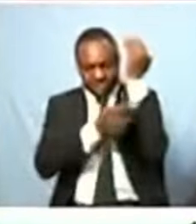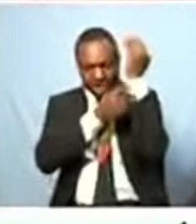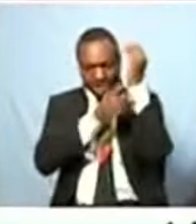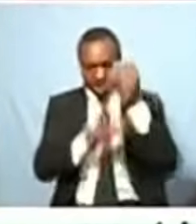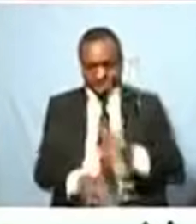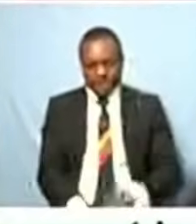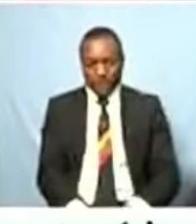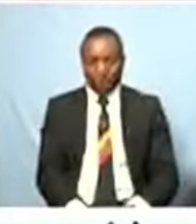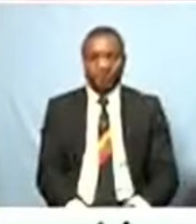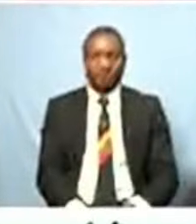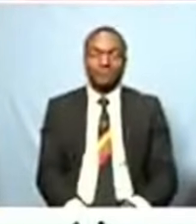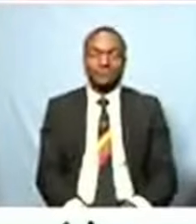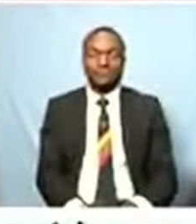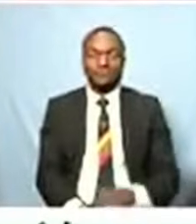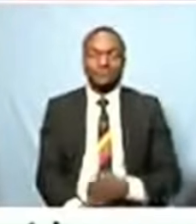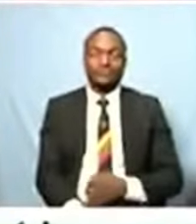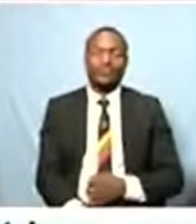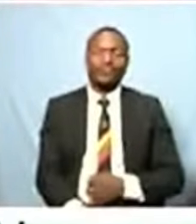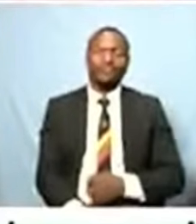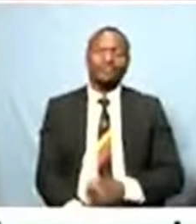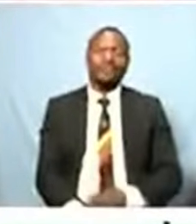Development.